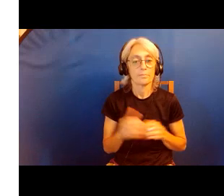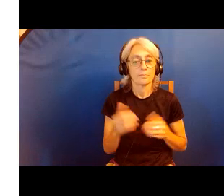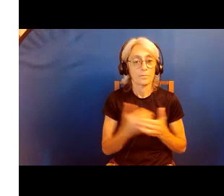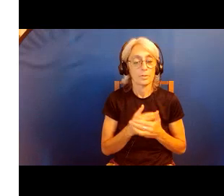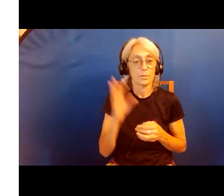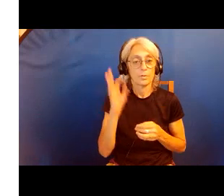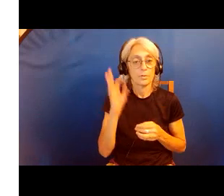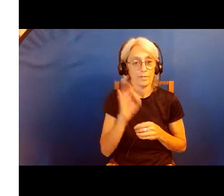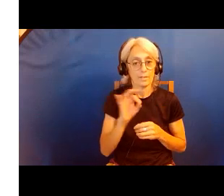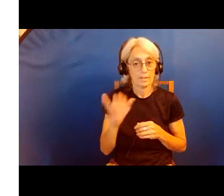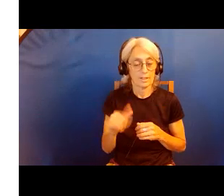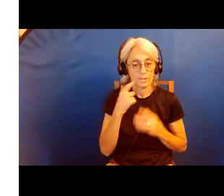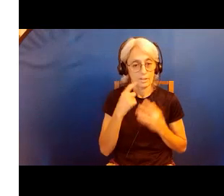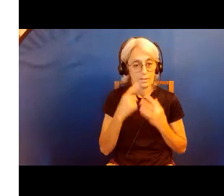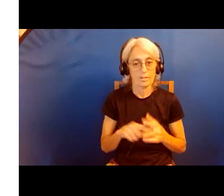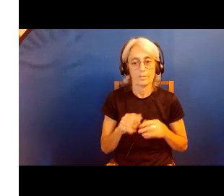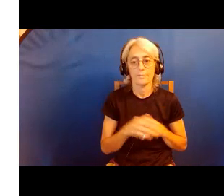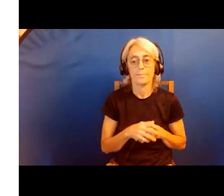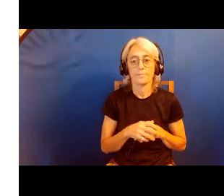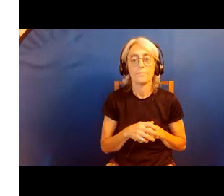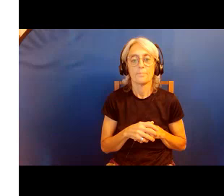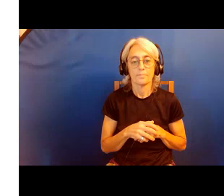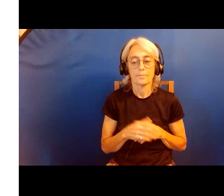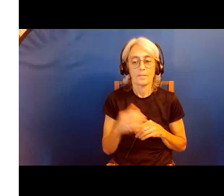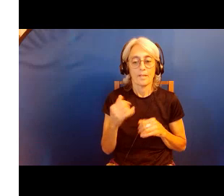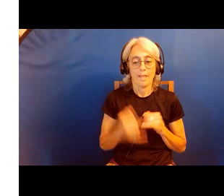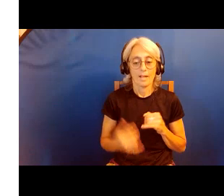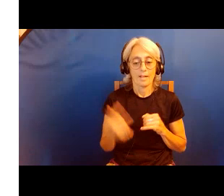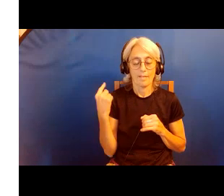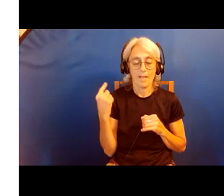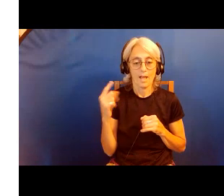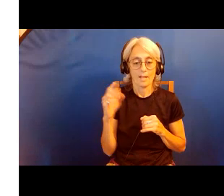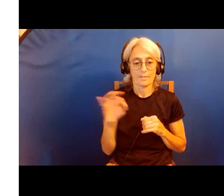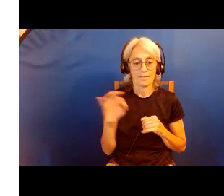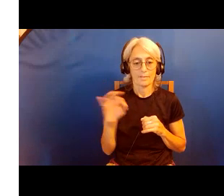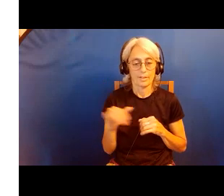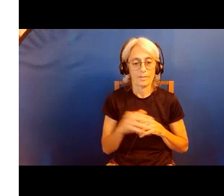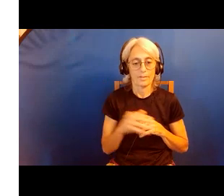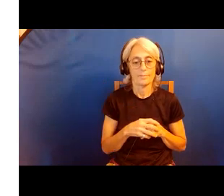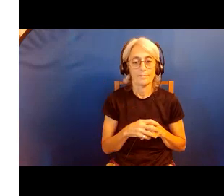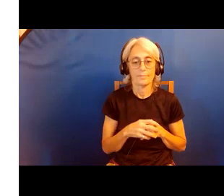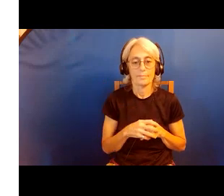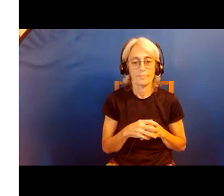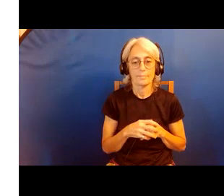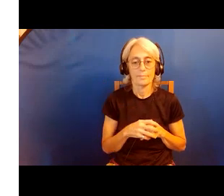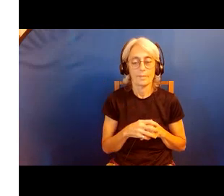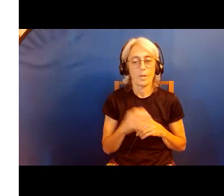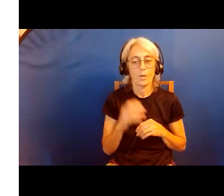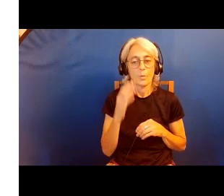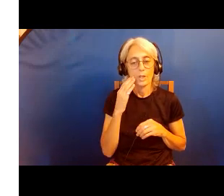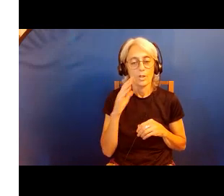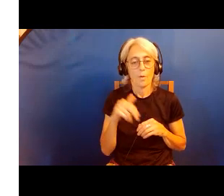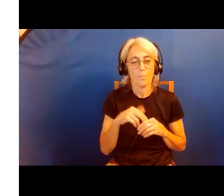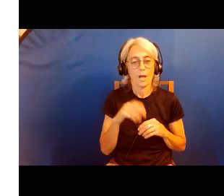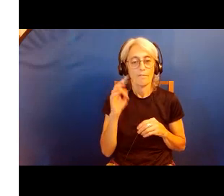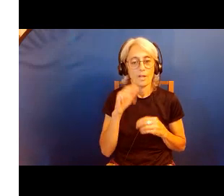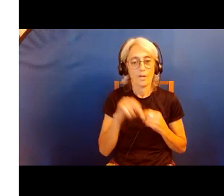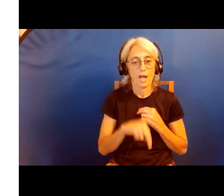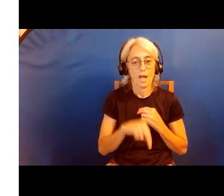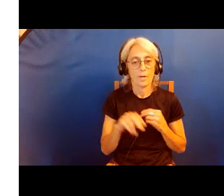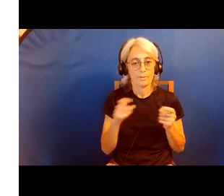year, we do want to highlight the end of last federal fiscal year, as we normally do, as we normally know about. Federal Highway Administration did do their